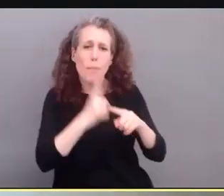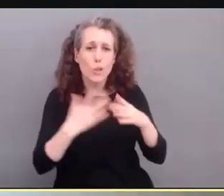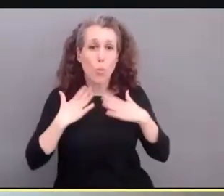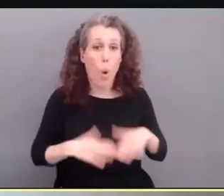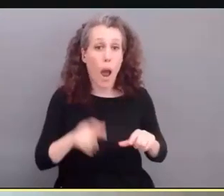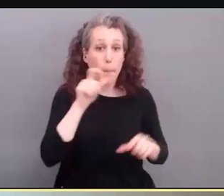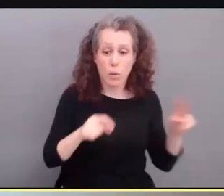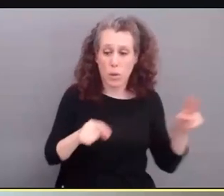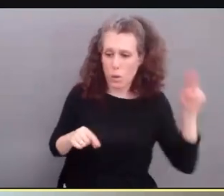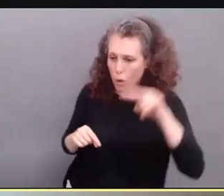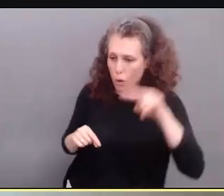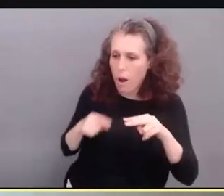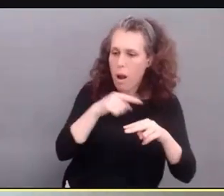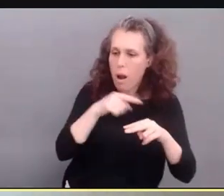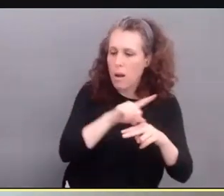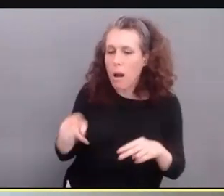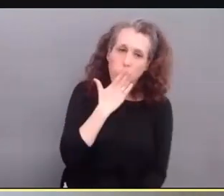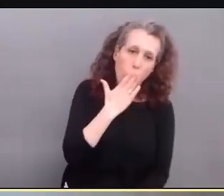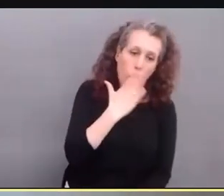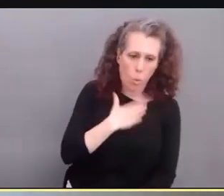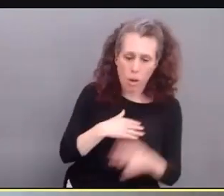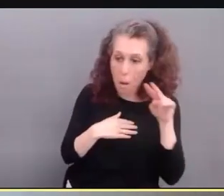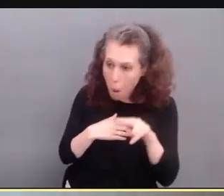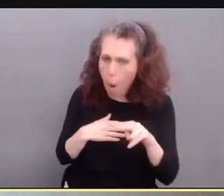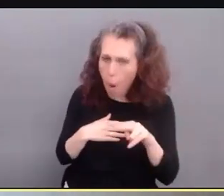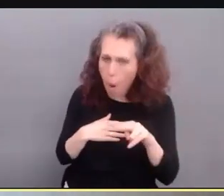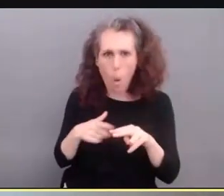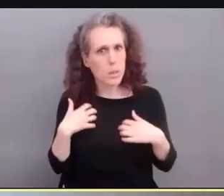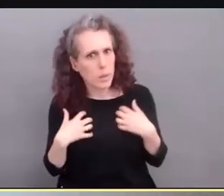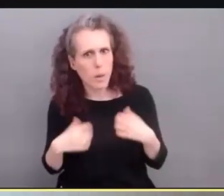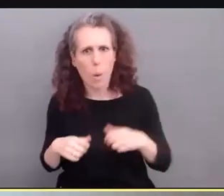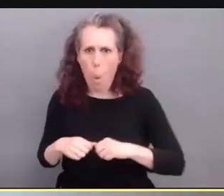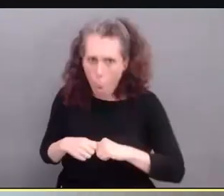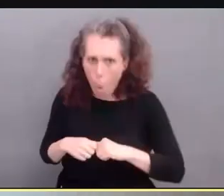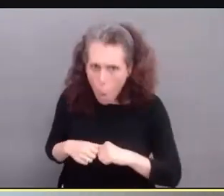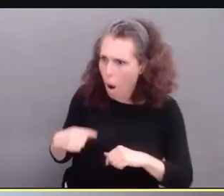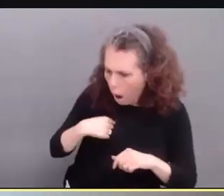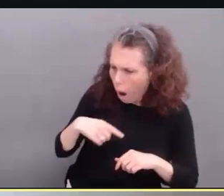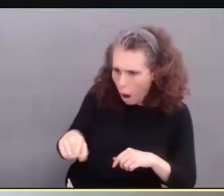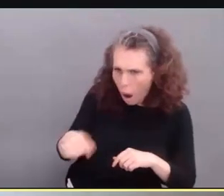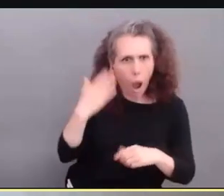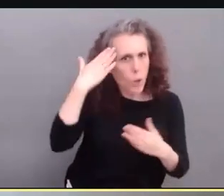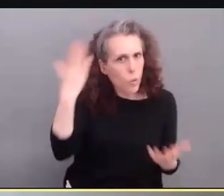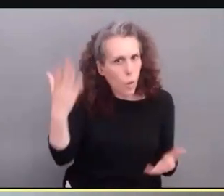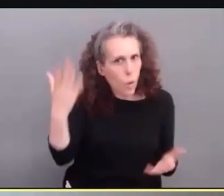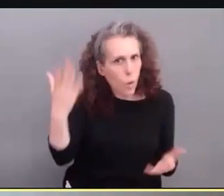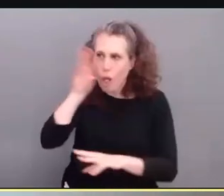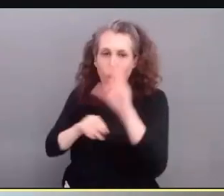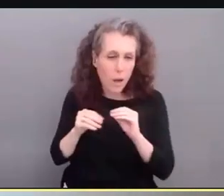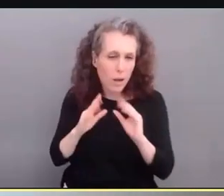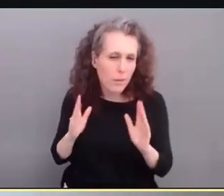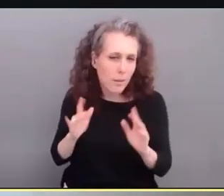who look at the standard the first time and say, yeah, there's something for me, and it's not too difficult to